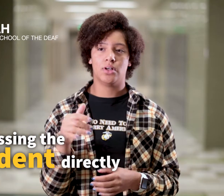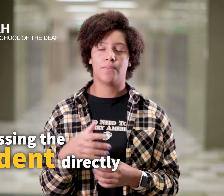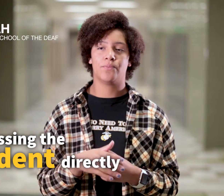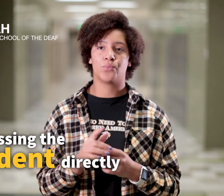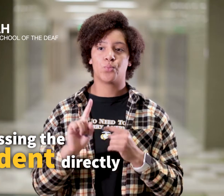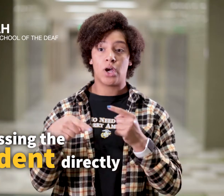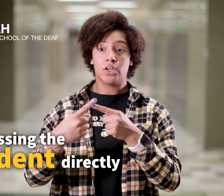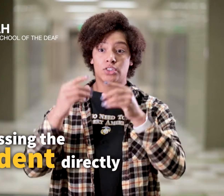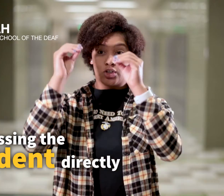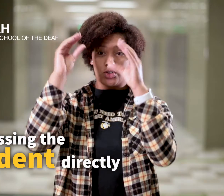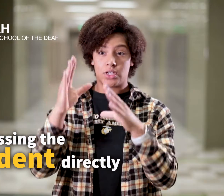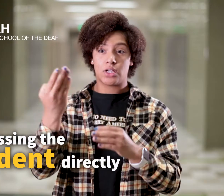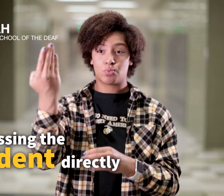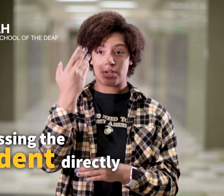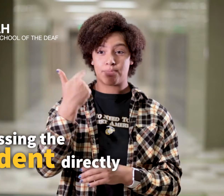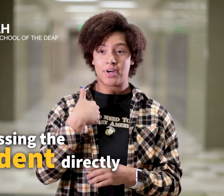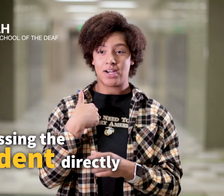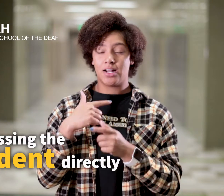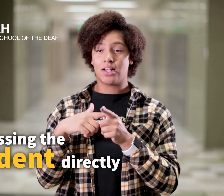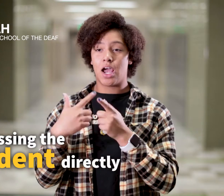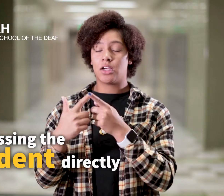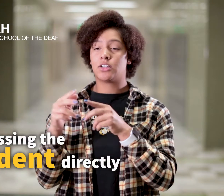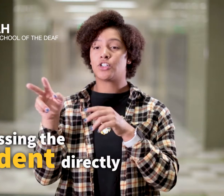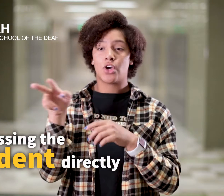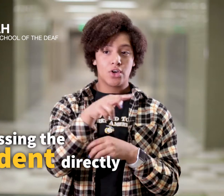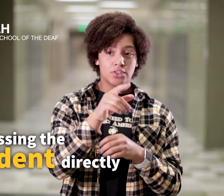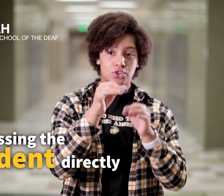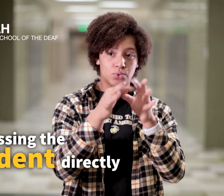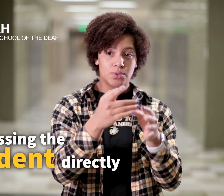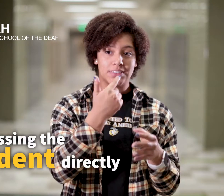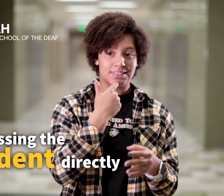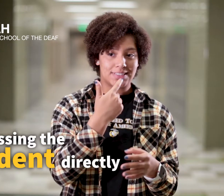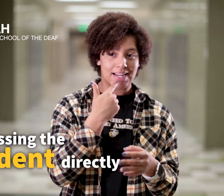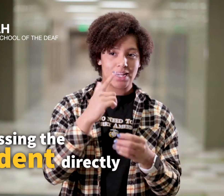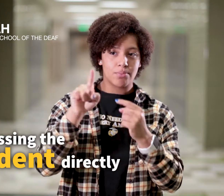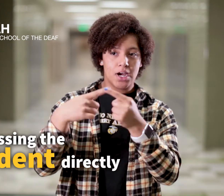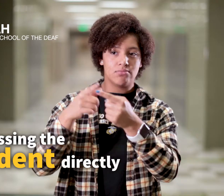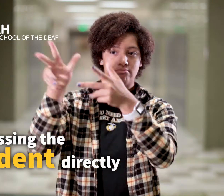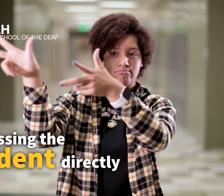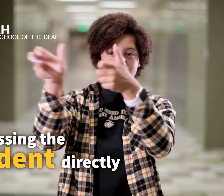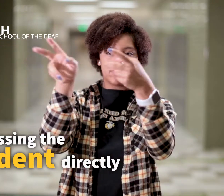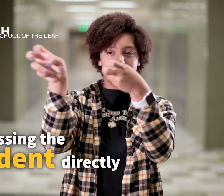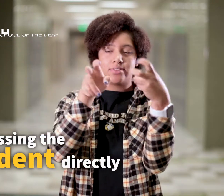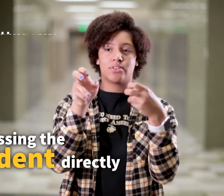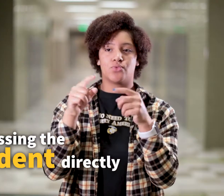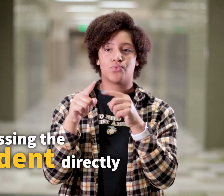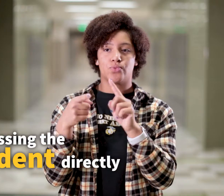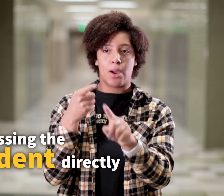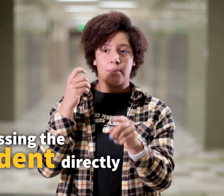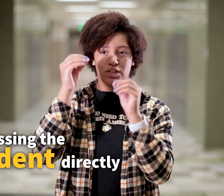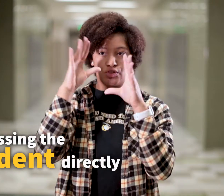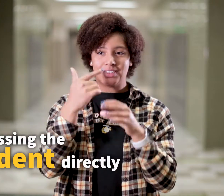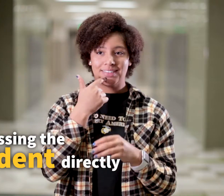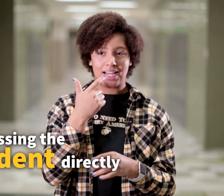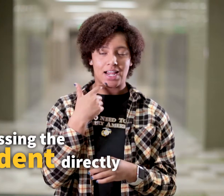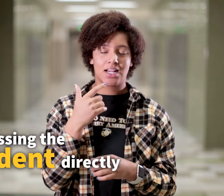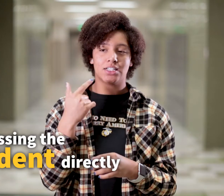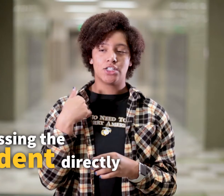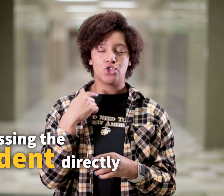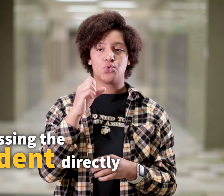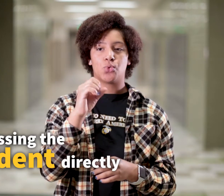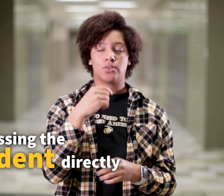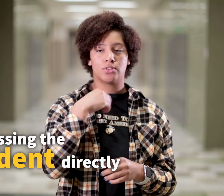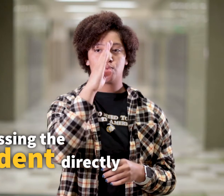I prefer to have direct communication with the interpreter where I can watch the person who's communicating with me and then look at